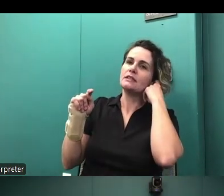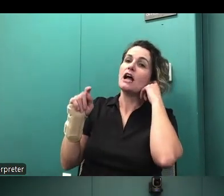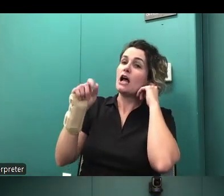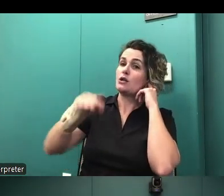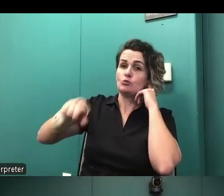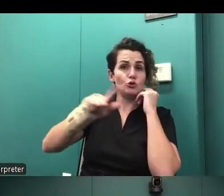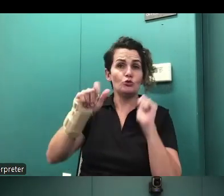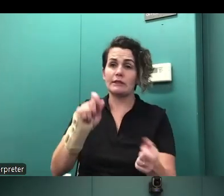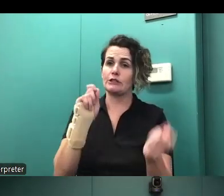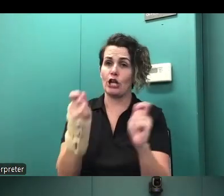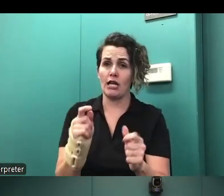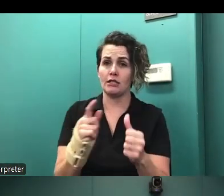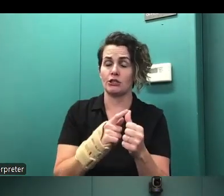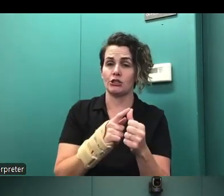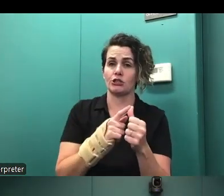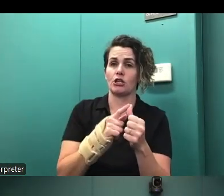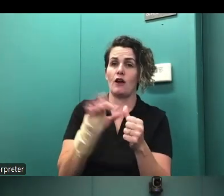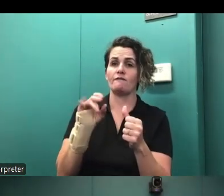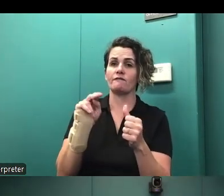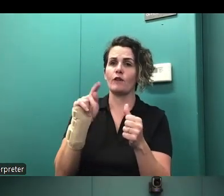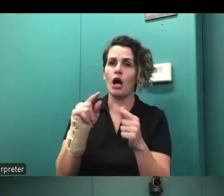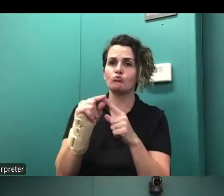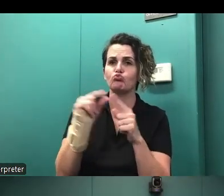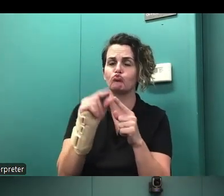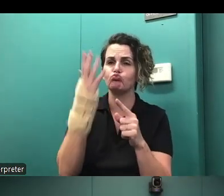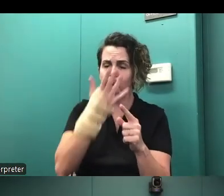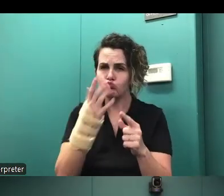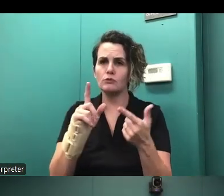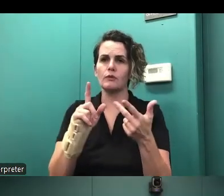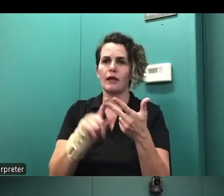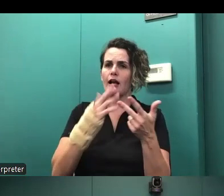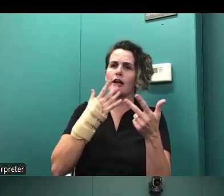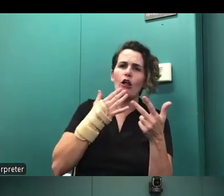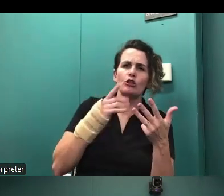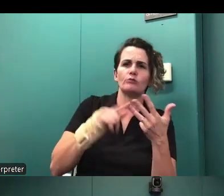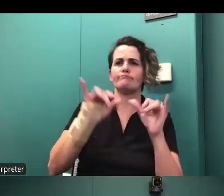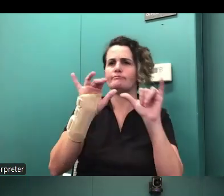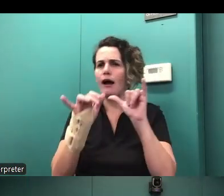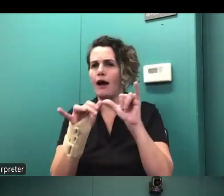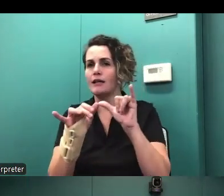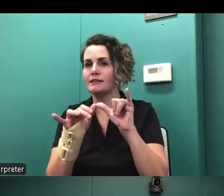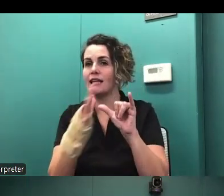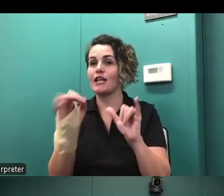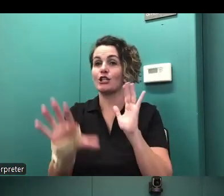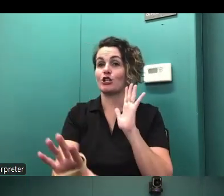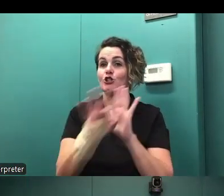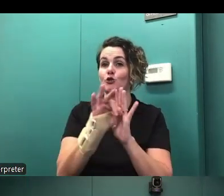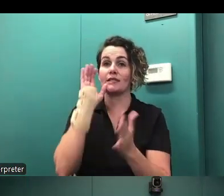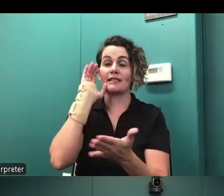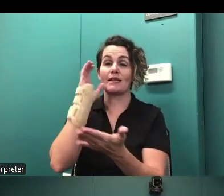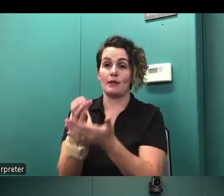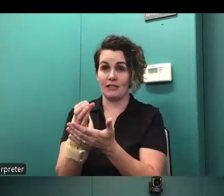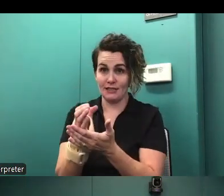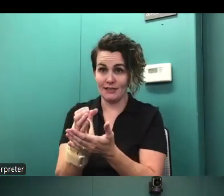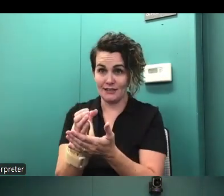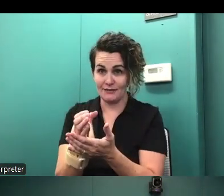can change your fonts, you can change the size, you can change the color, but choose image.